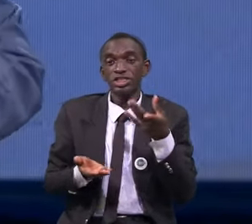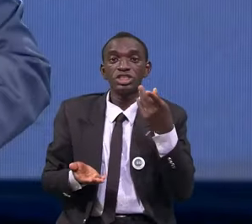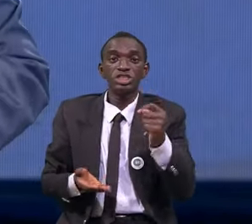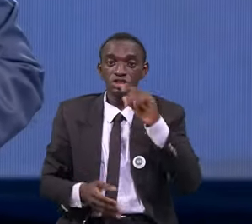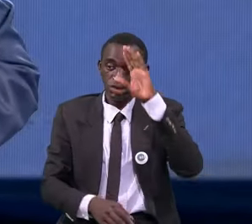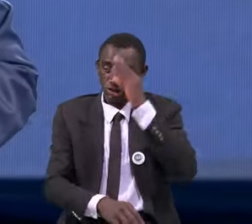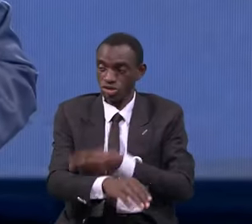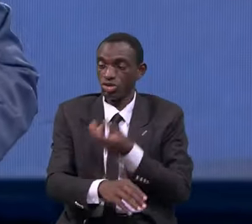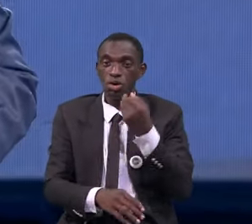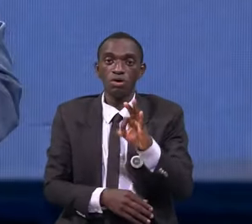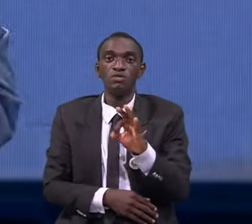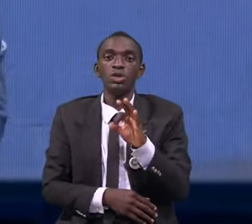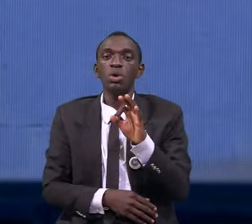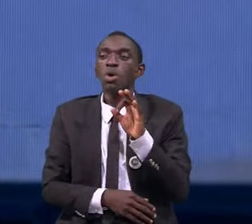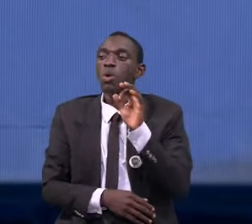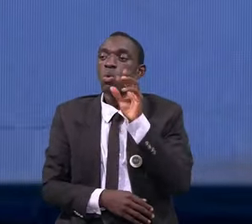bury him,